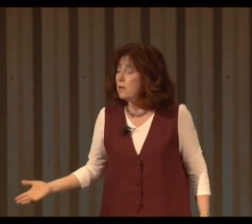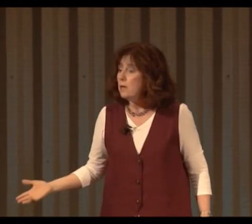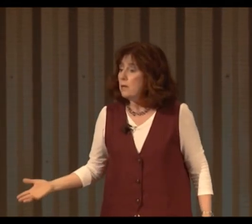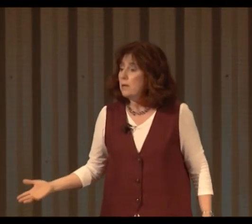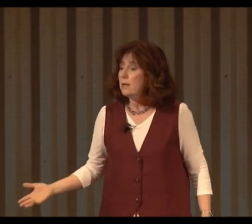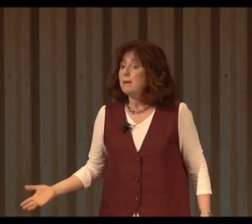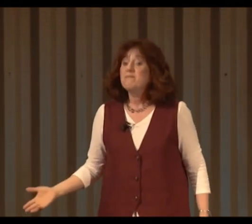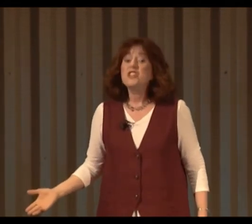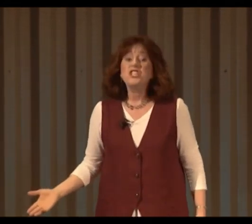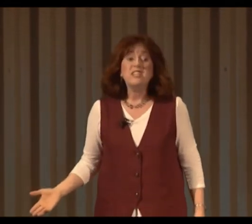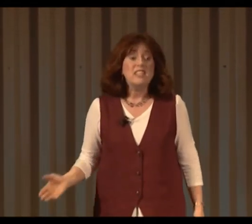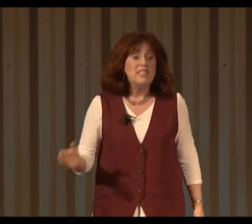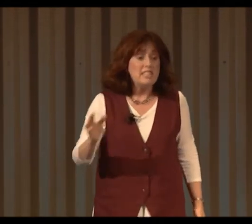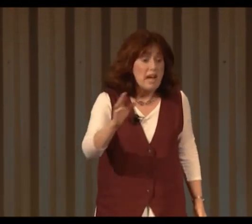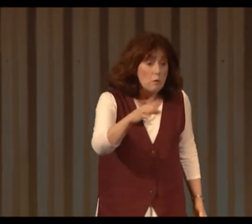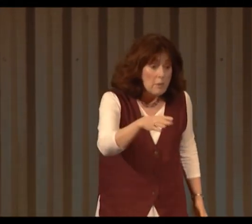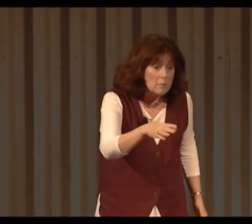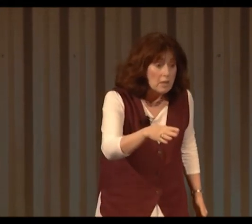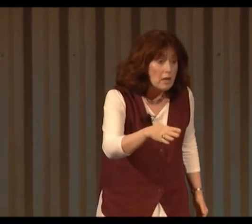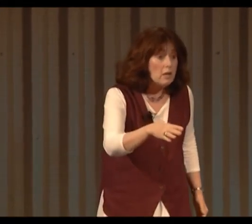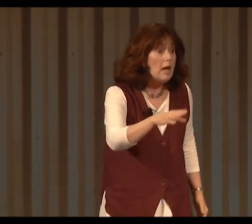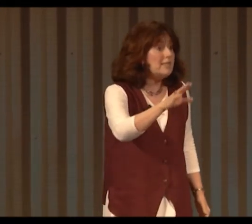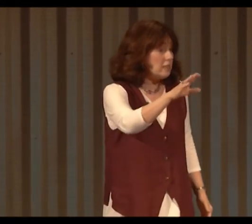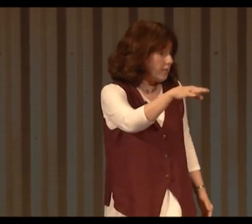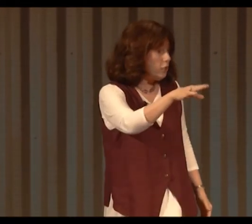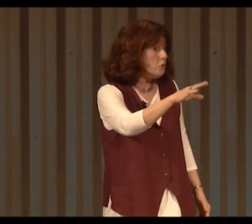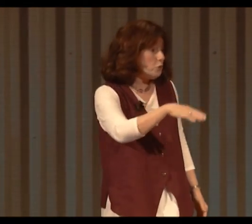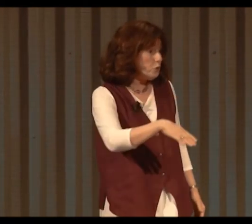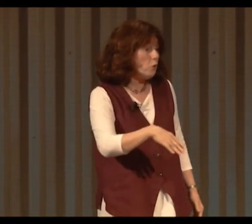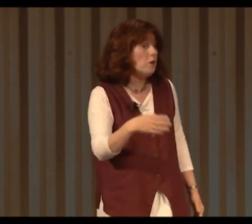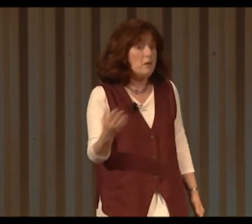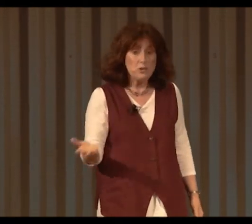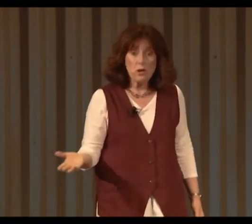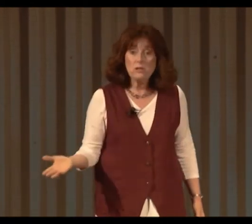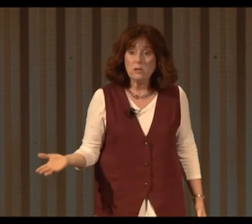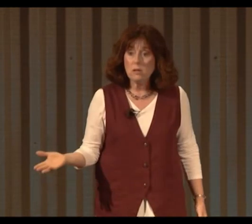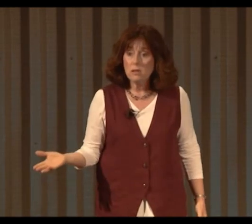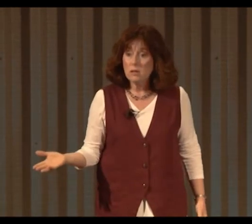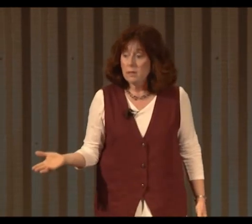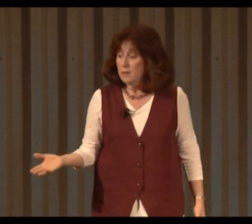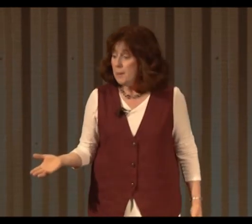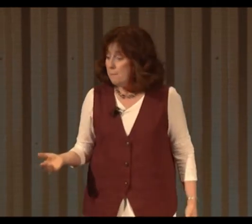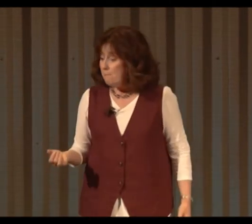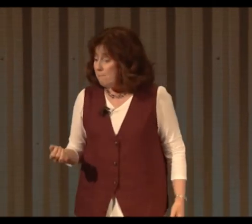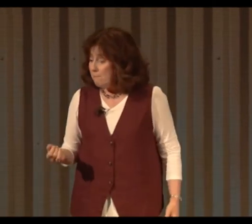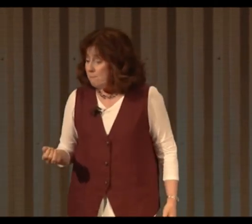Kumt?" She said, "Sit down, Mamala, and I'll tell you the story of Skotsl."